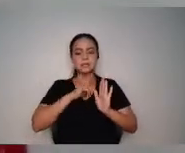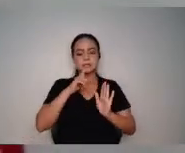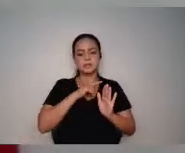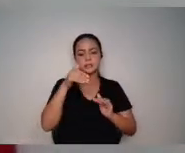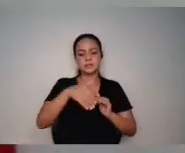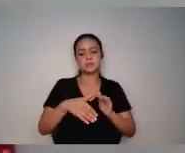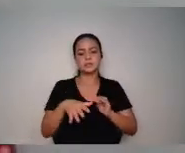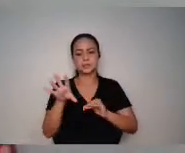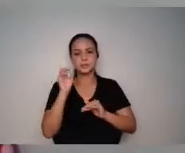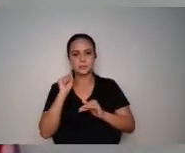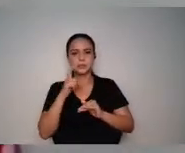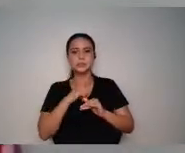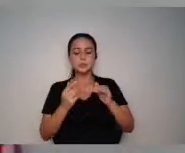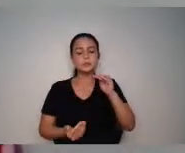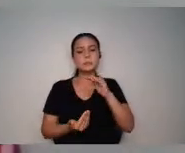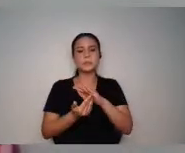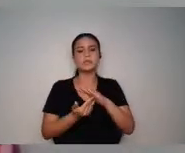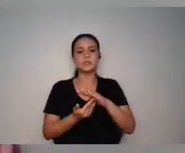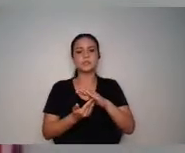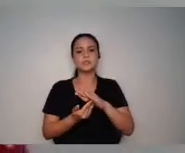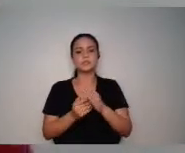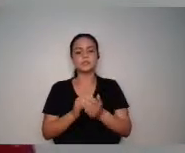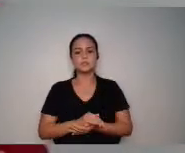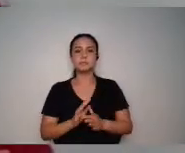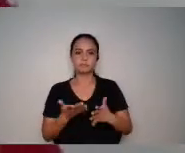even though inequality is,